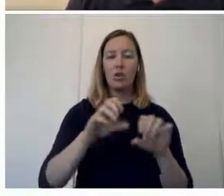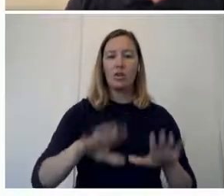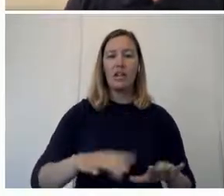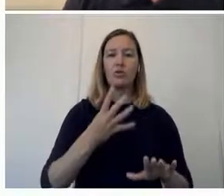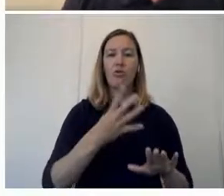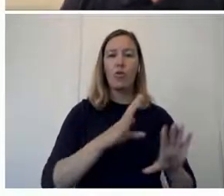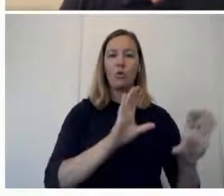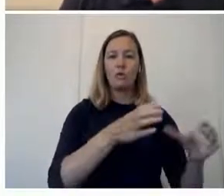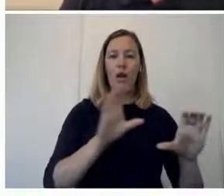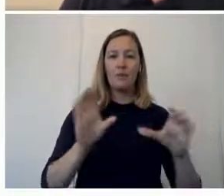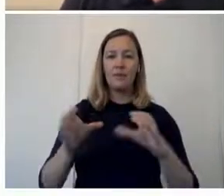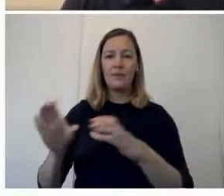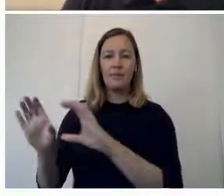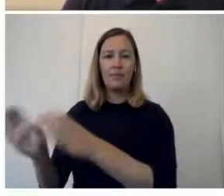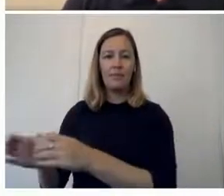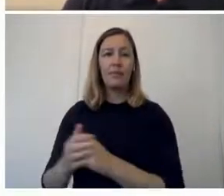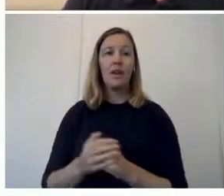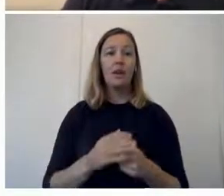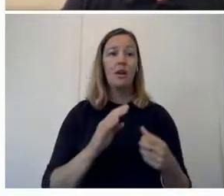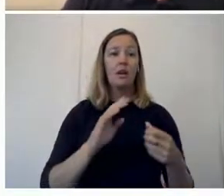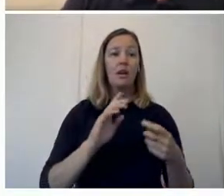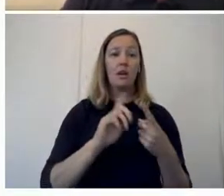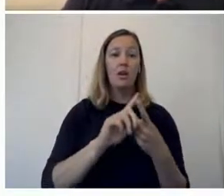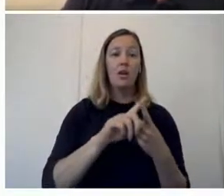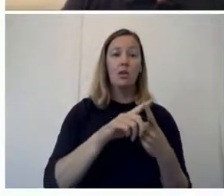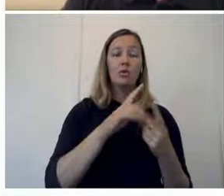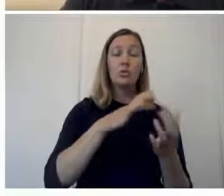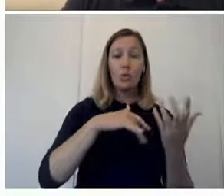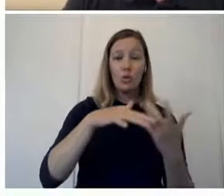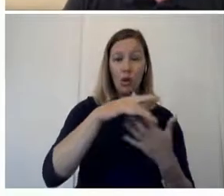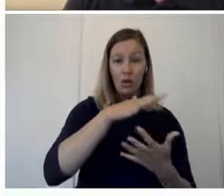social, and social